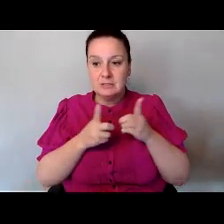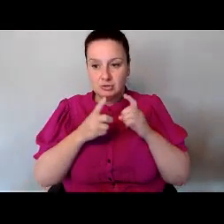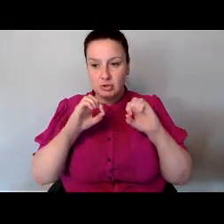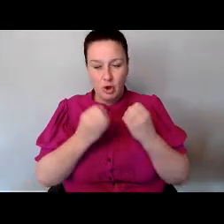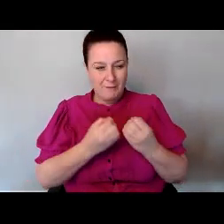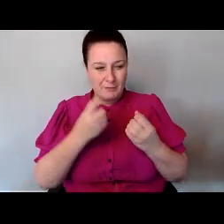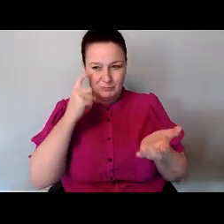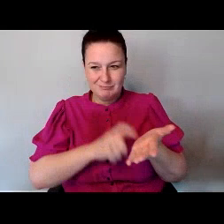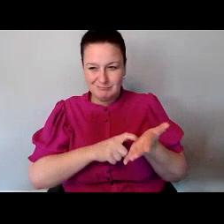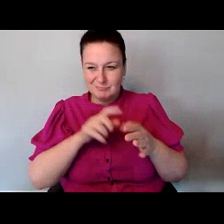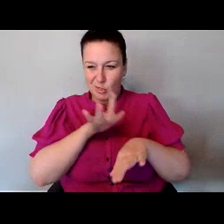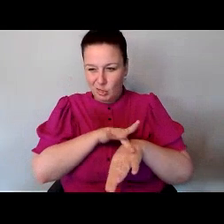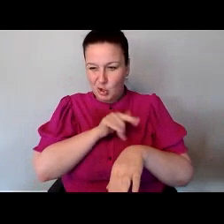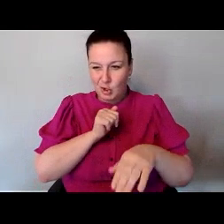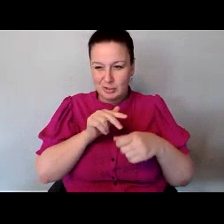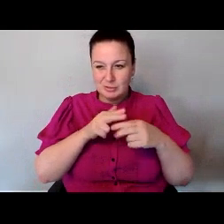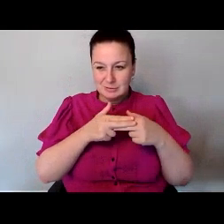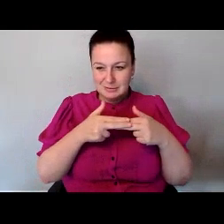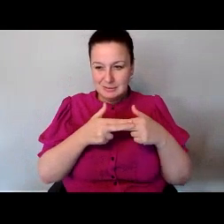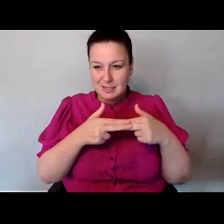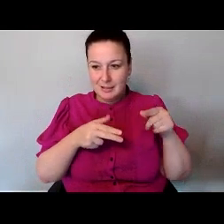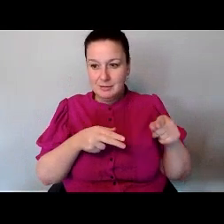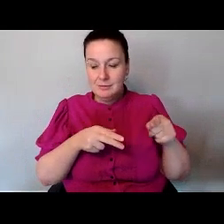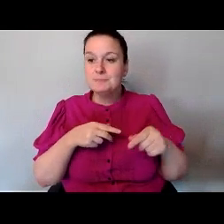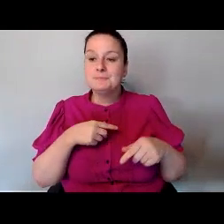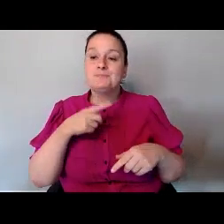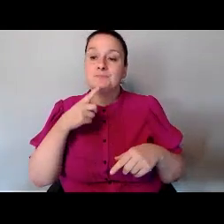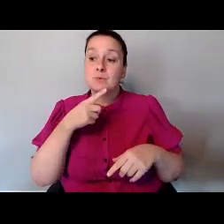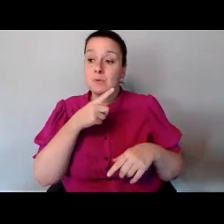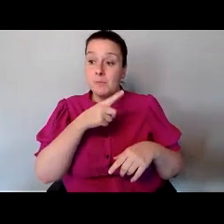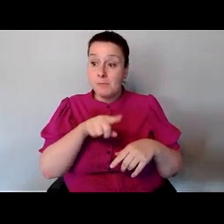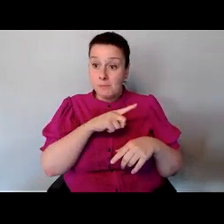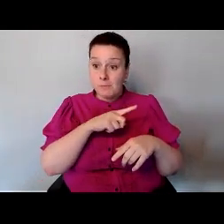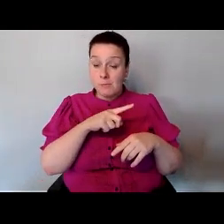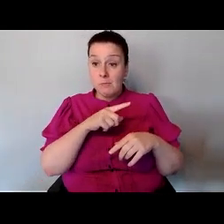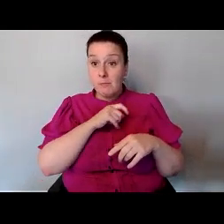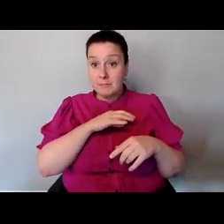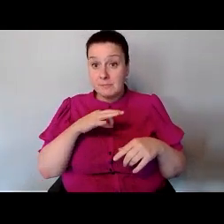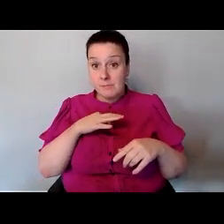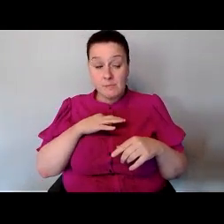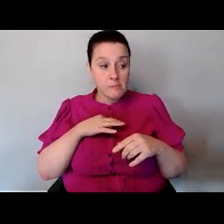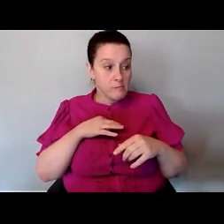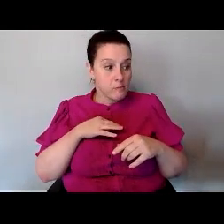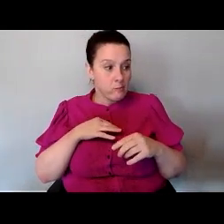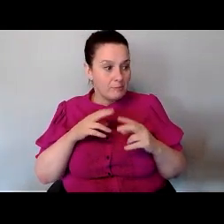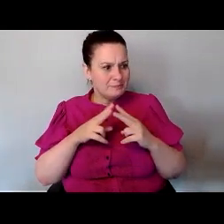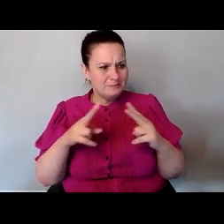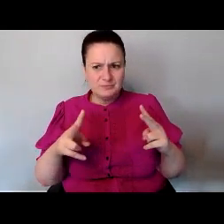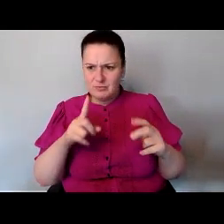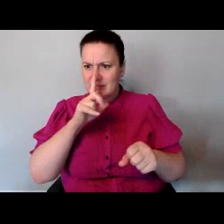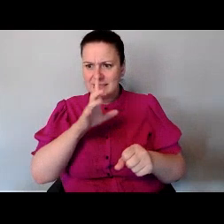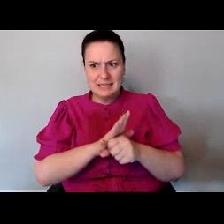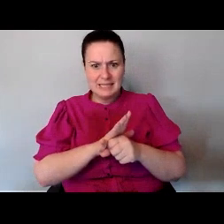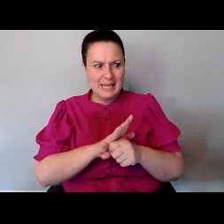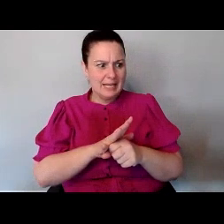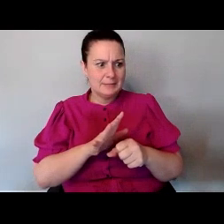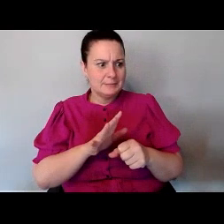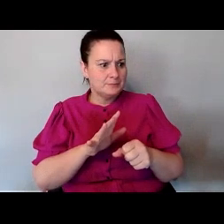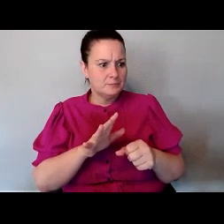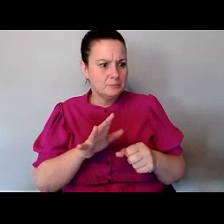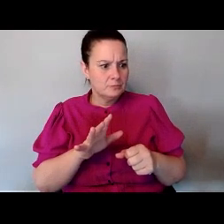saw on the earlier slide. And this staff is really dedicated to being